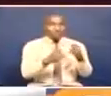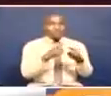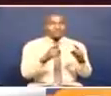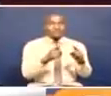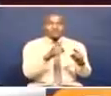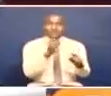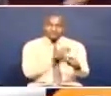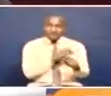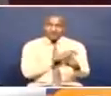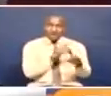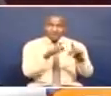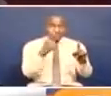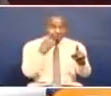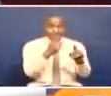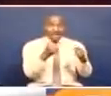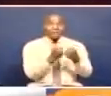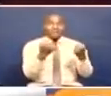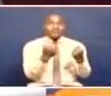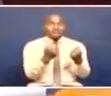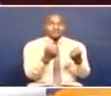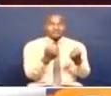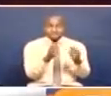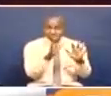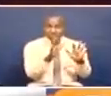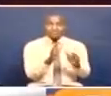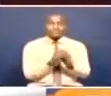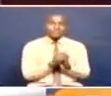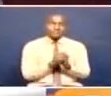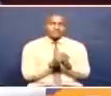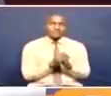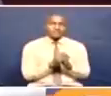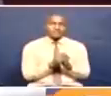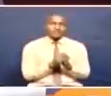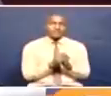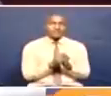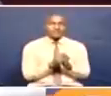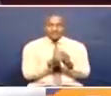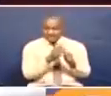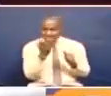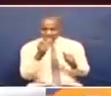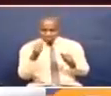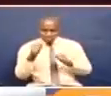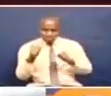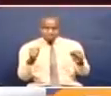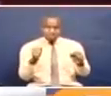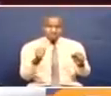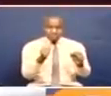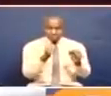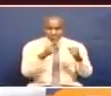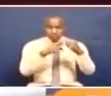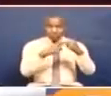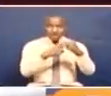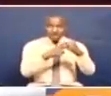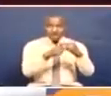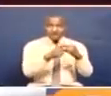narrative of fear. But you know, that won't happen for as long as you have, you know, any side of the divide. Yeah. In mid-July,